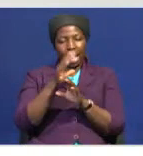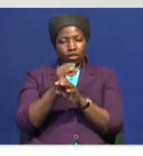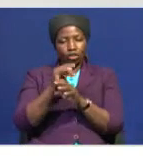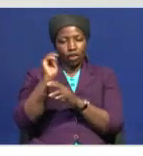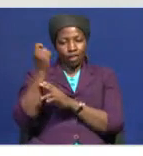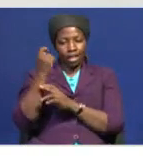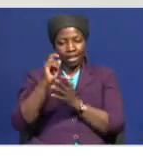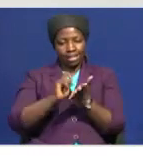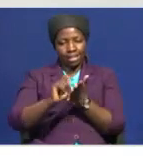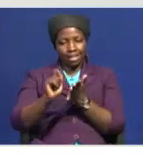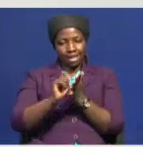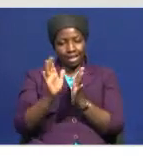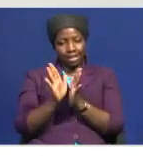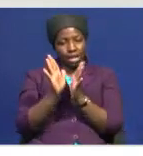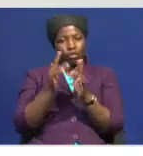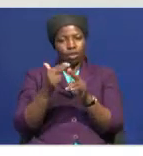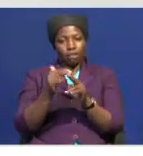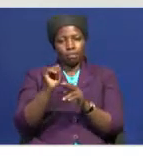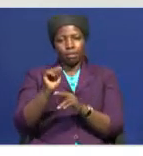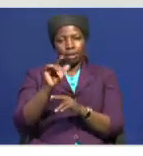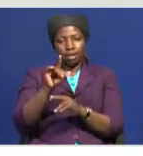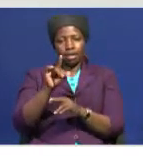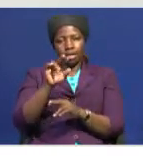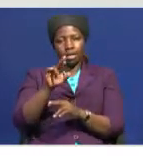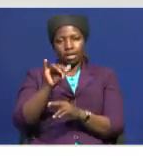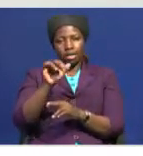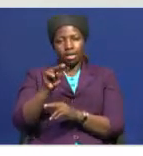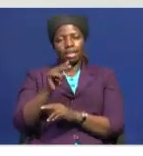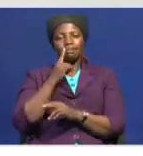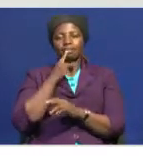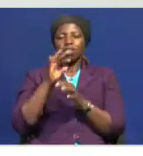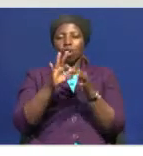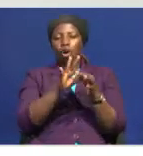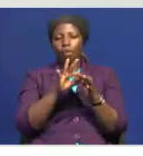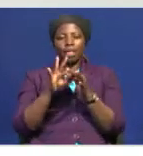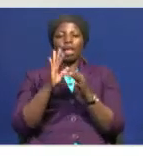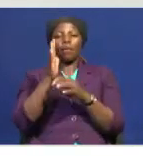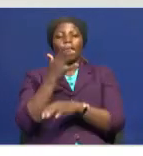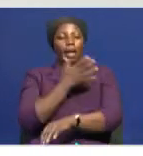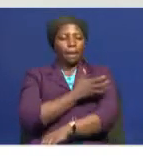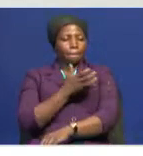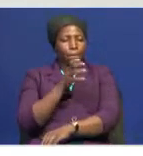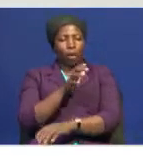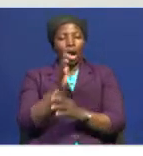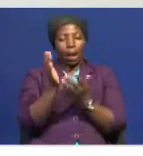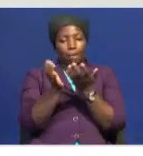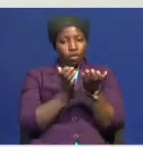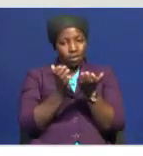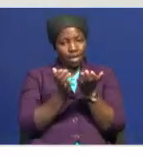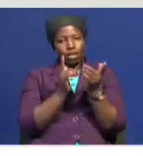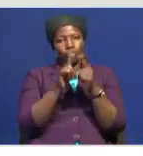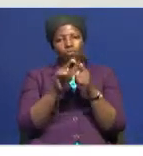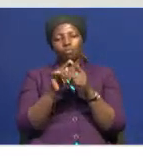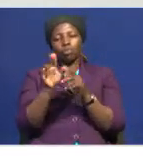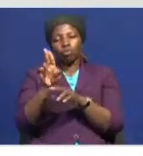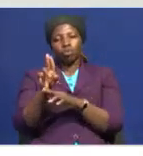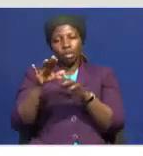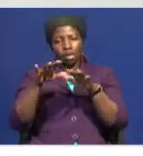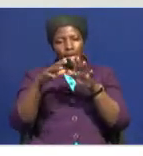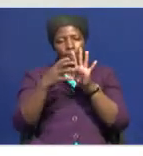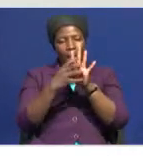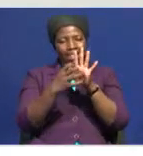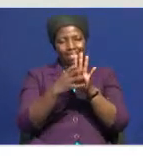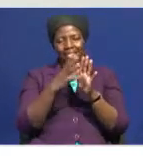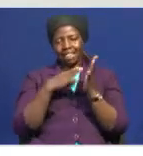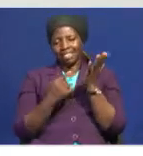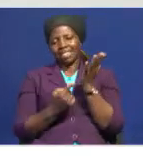Dr. Adrian Njenga says the collaboration will empower businesses to converge marketing and technology,